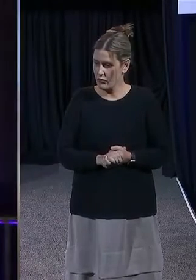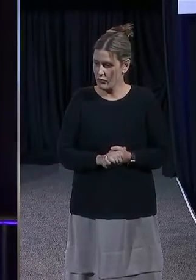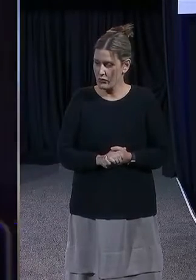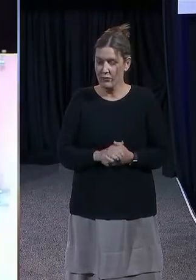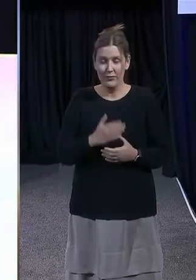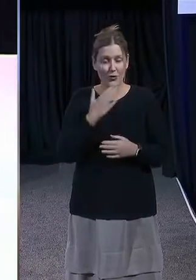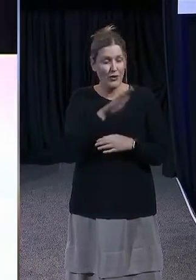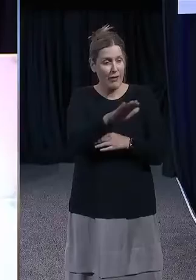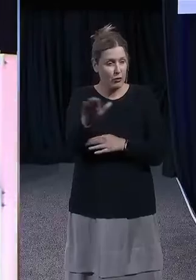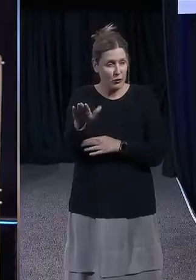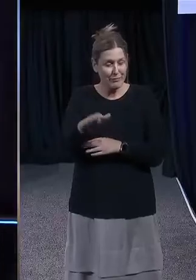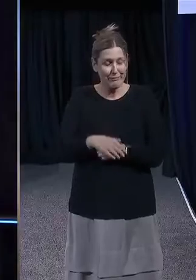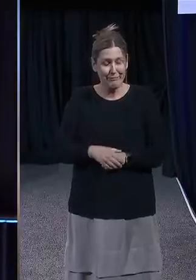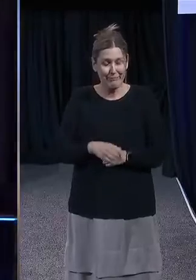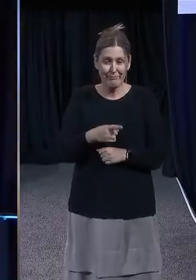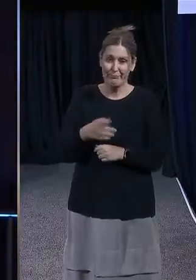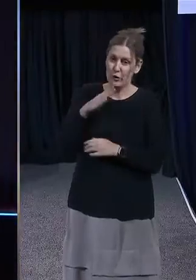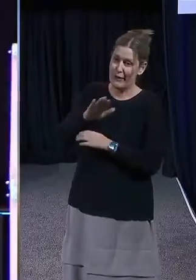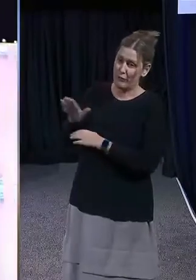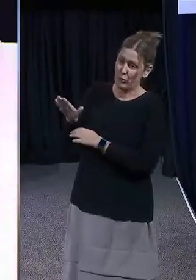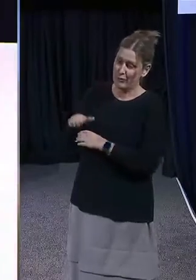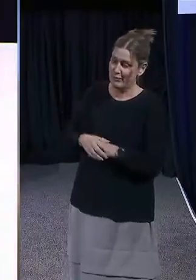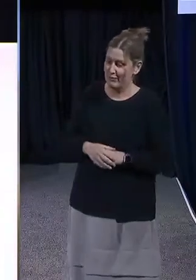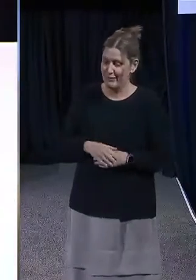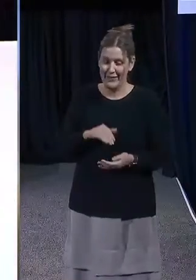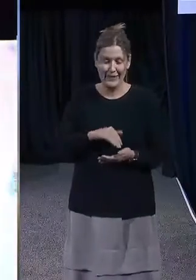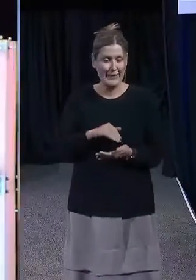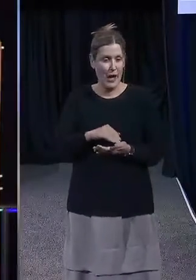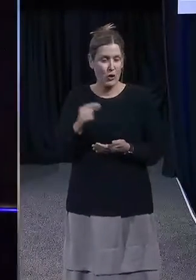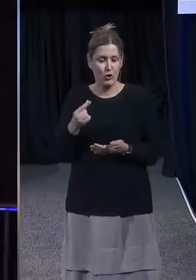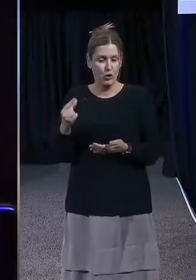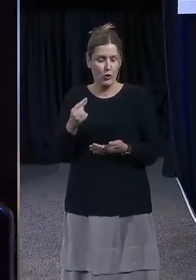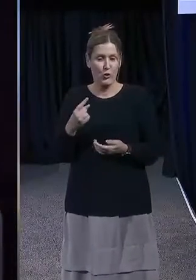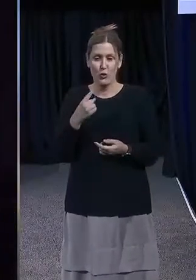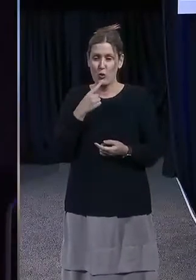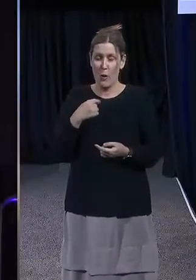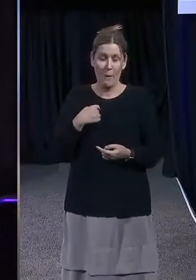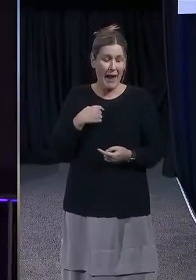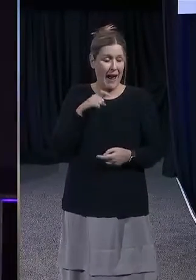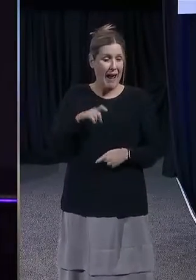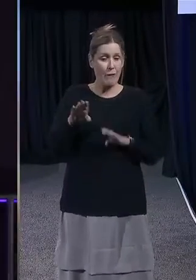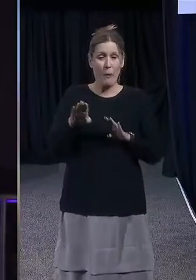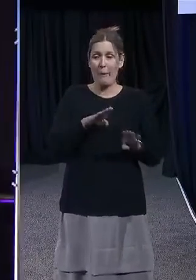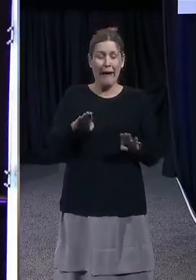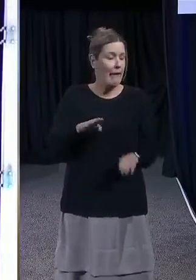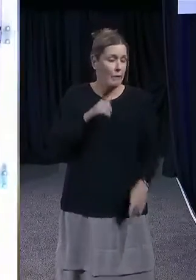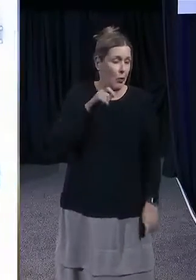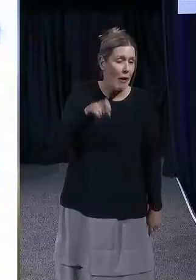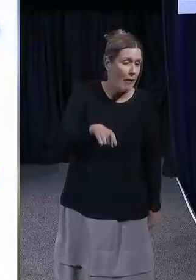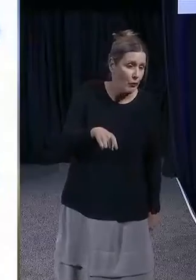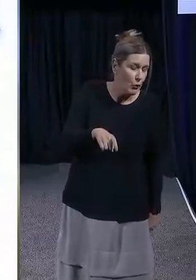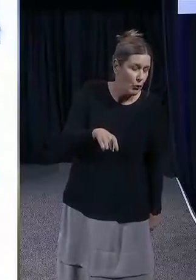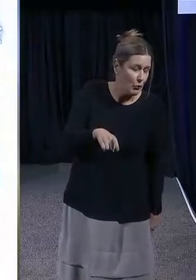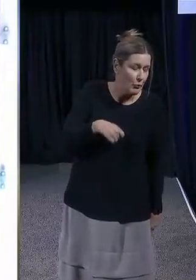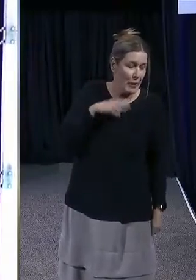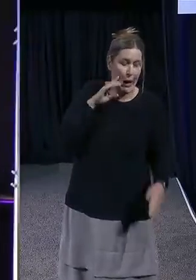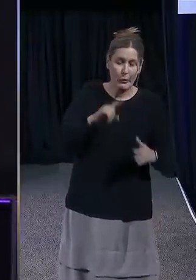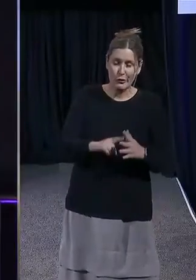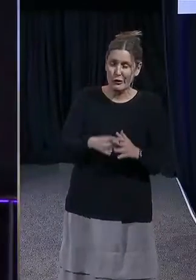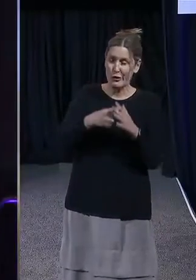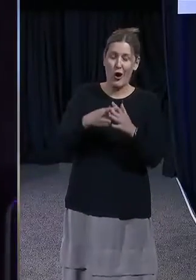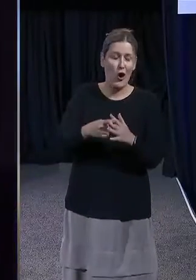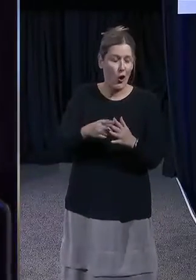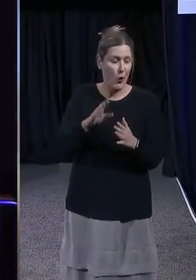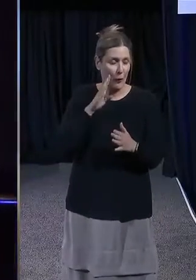Good afternoon. Dr. George has told me I did not have to behave, so I'm going to start off by misbehaving. I